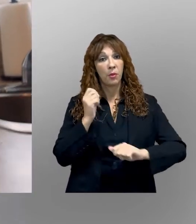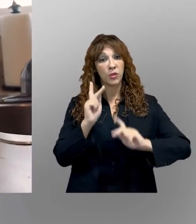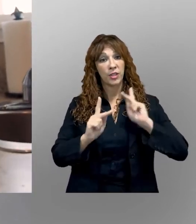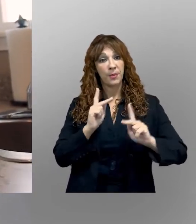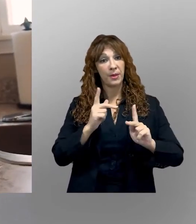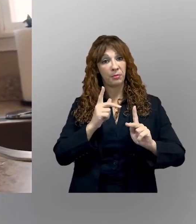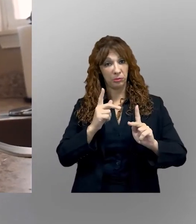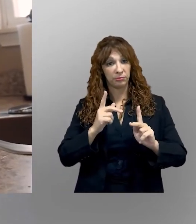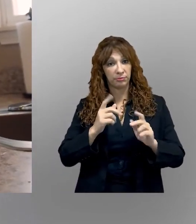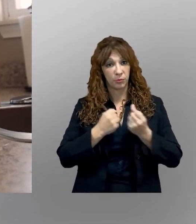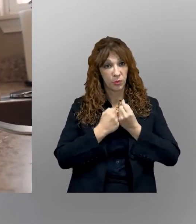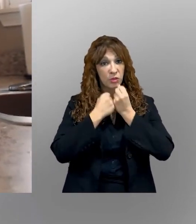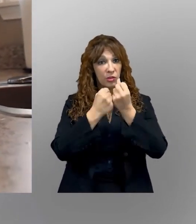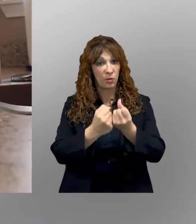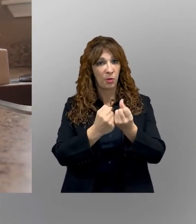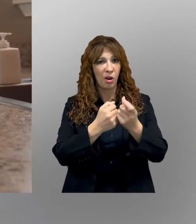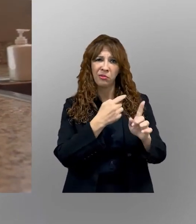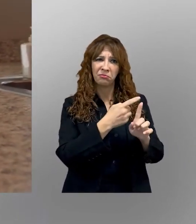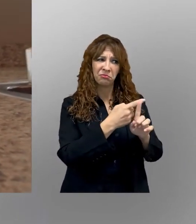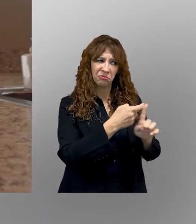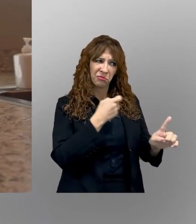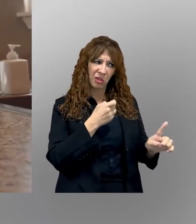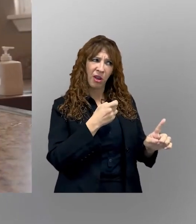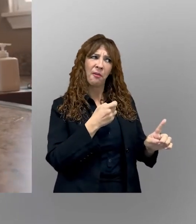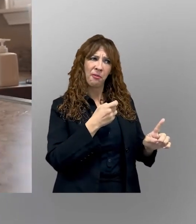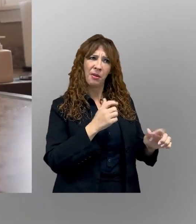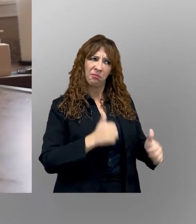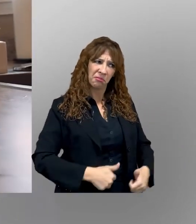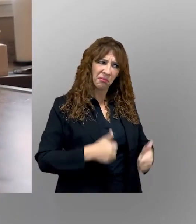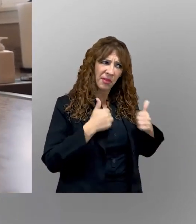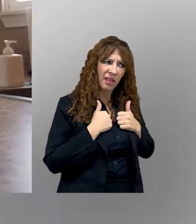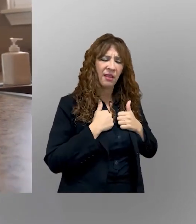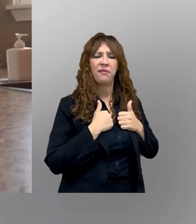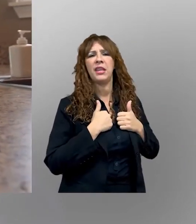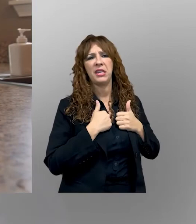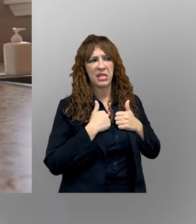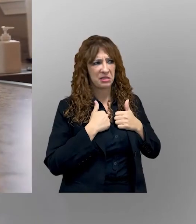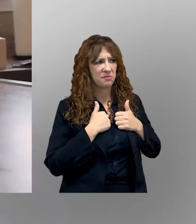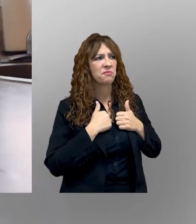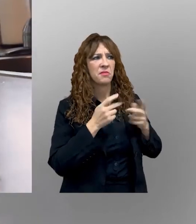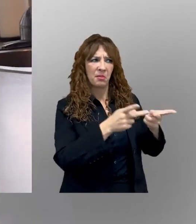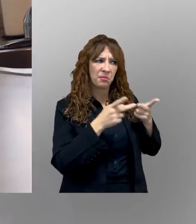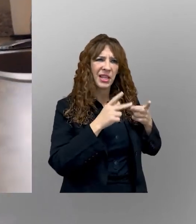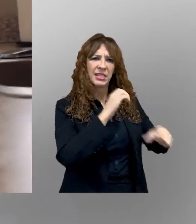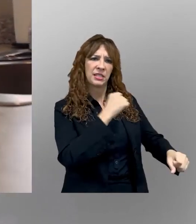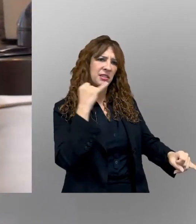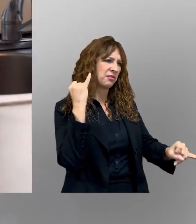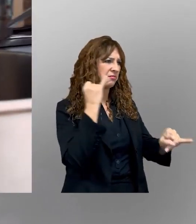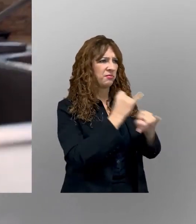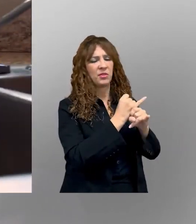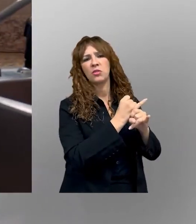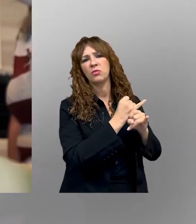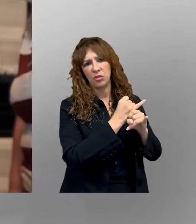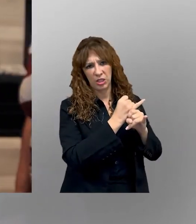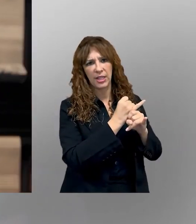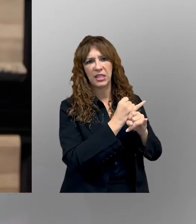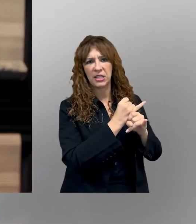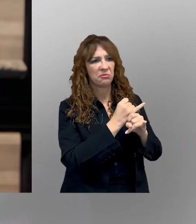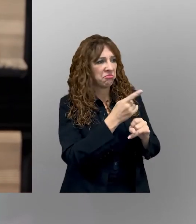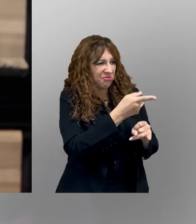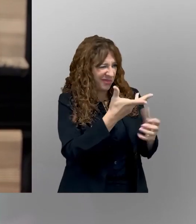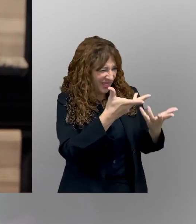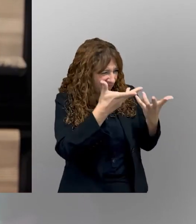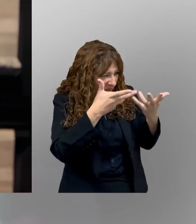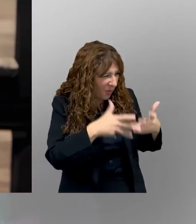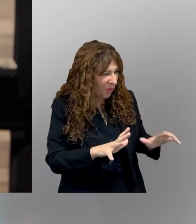Most of the people we support have come from settings that have been institutionalized.